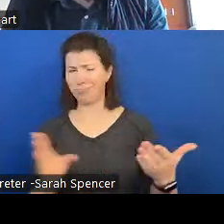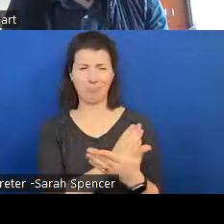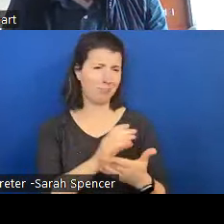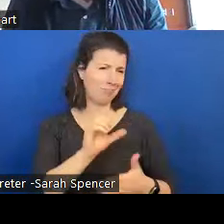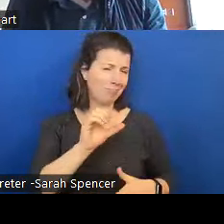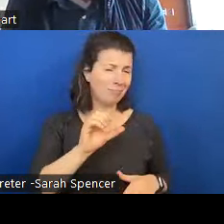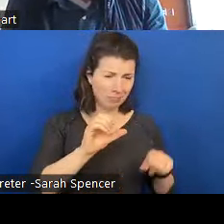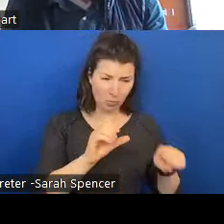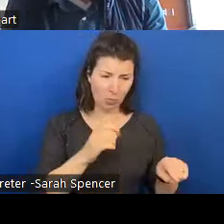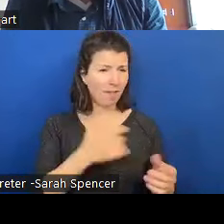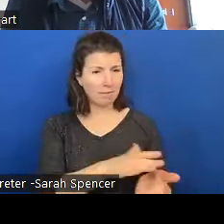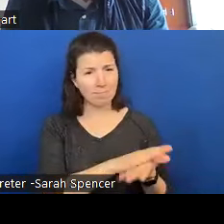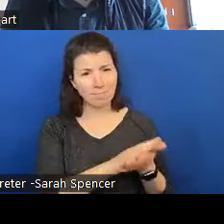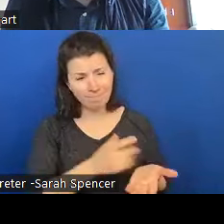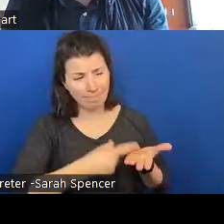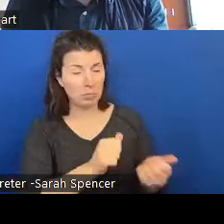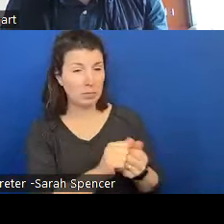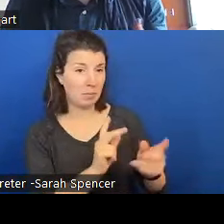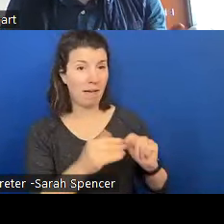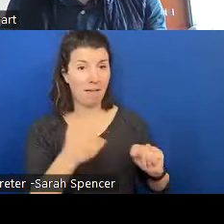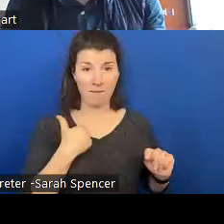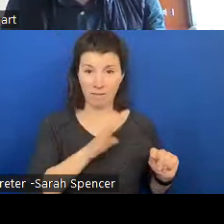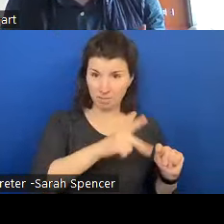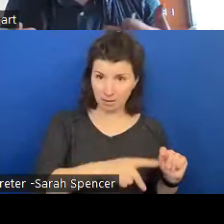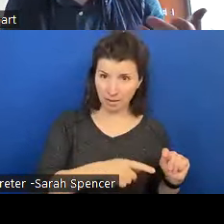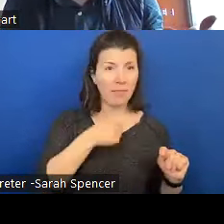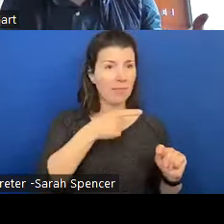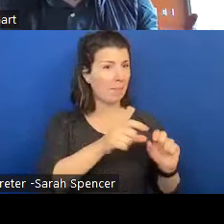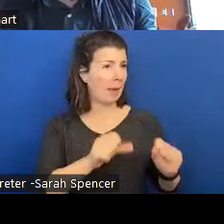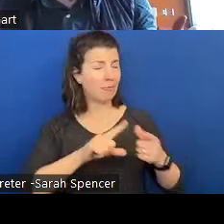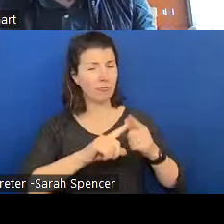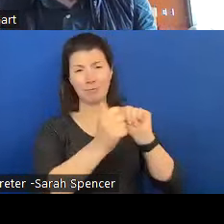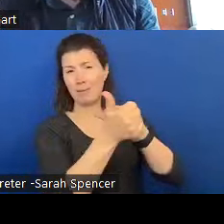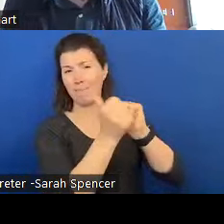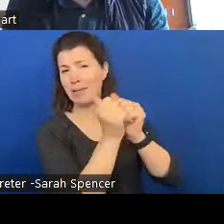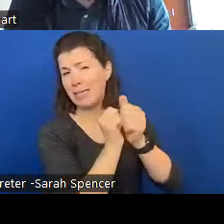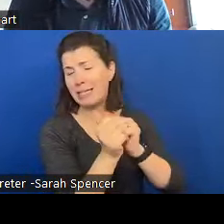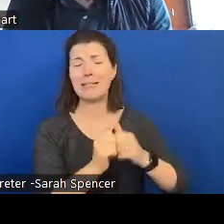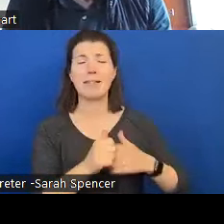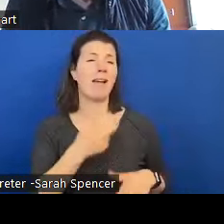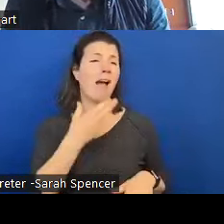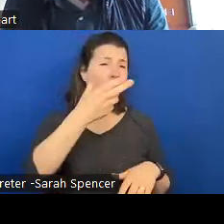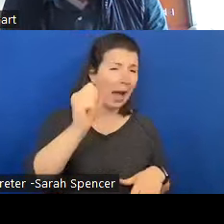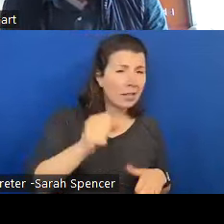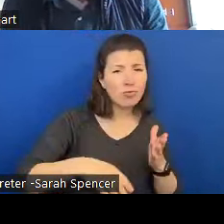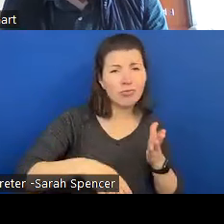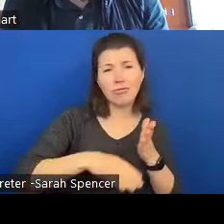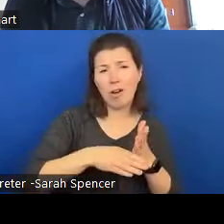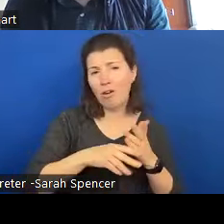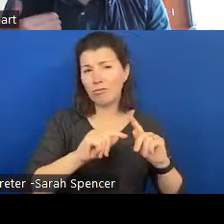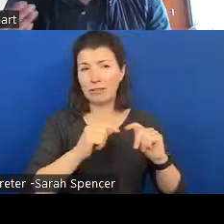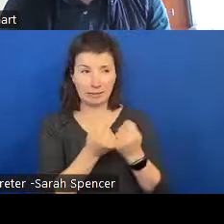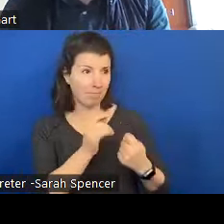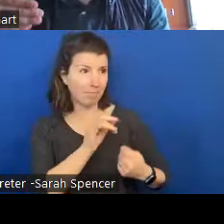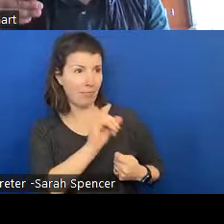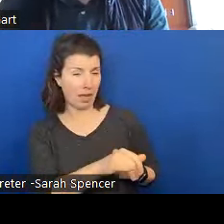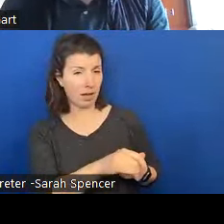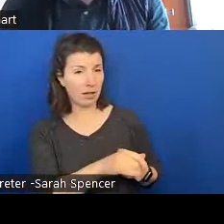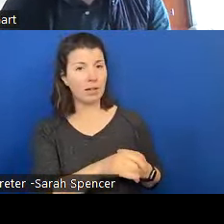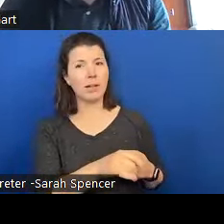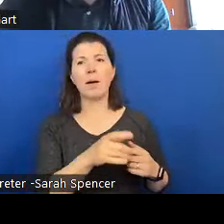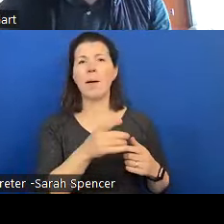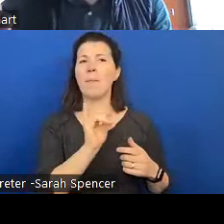with folks that have had cerebral palsy that have been able to compete. They've been able to play on their high school soccer teams and that sort. But the value